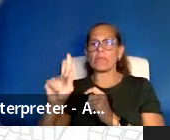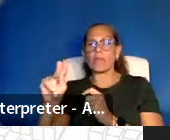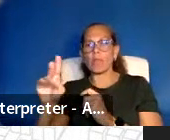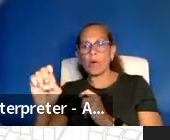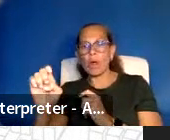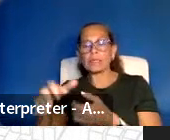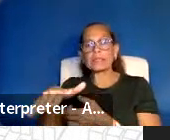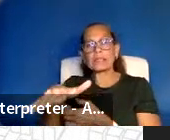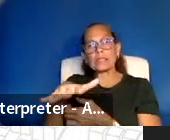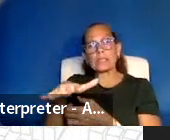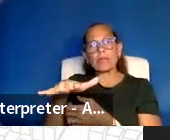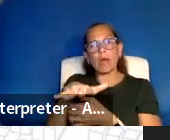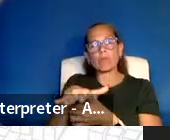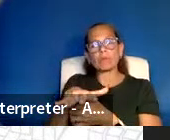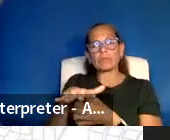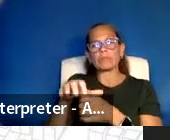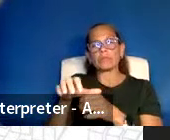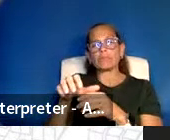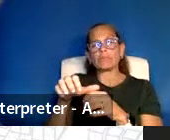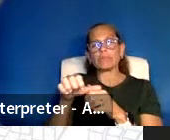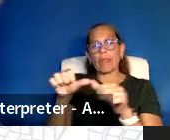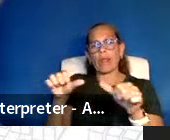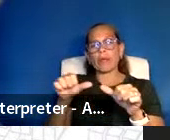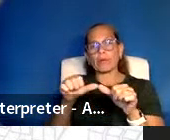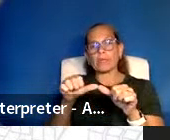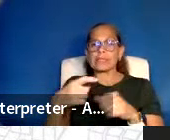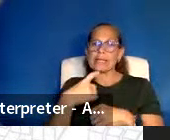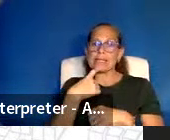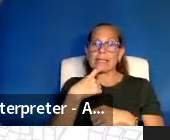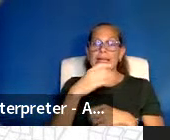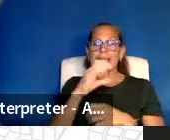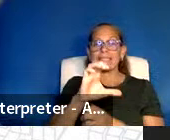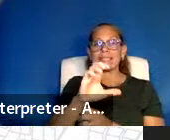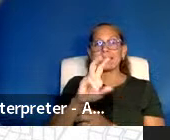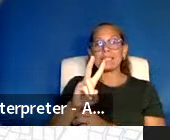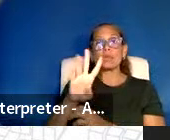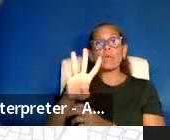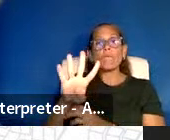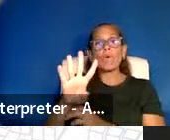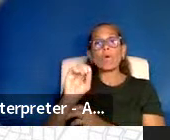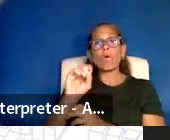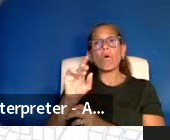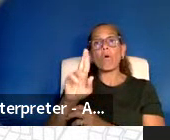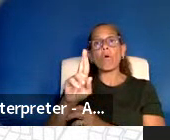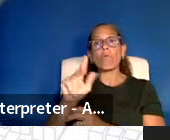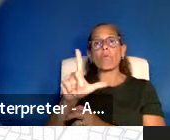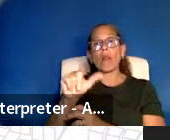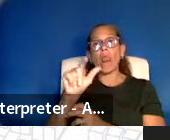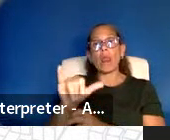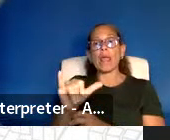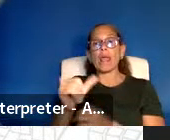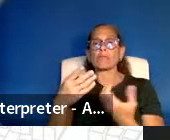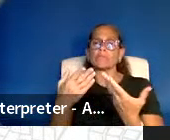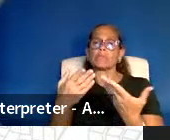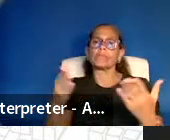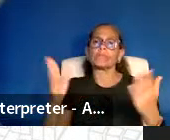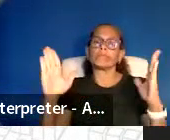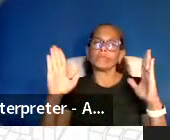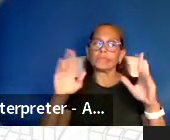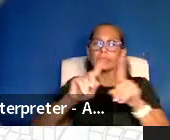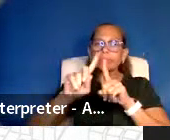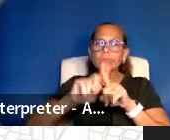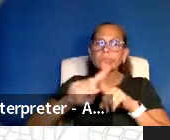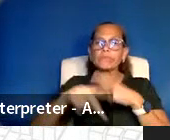the surrounding residential neighborhood. And as I said, the C24 overlays that allow for a wide range of local retail